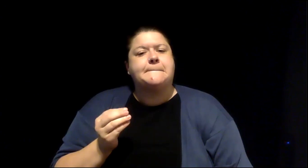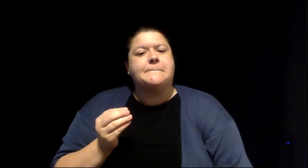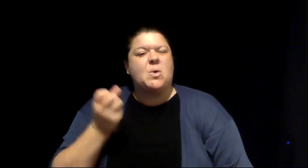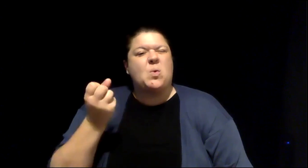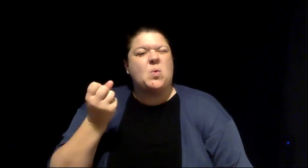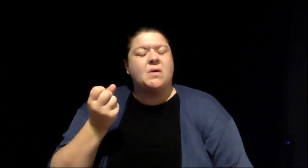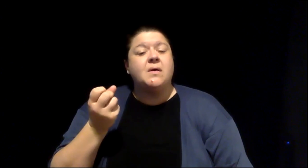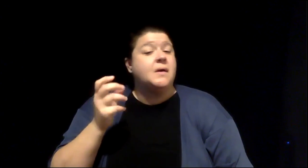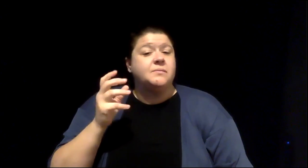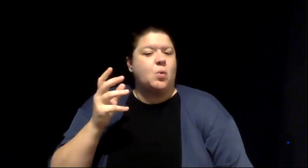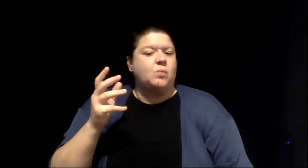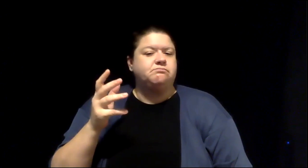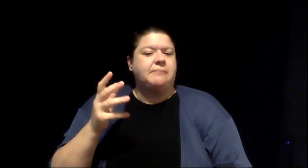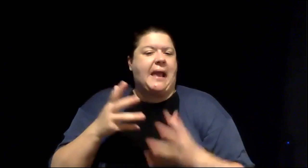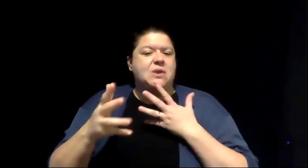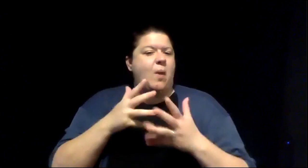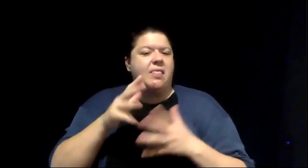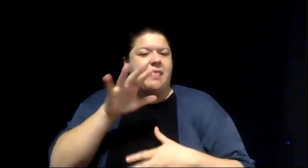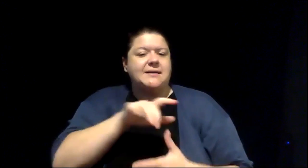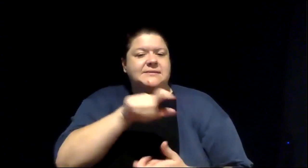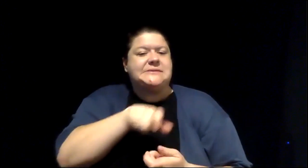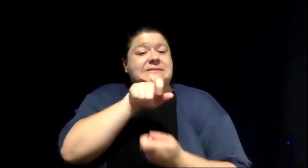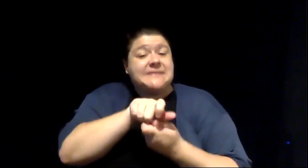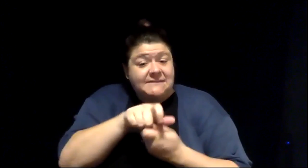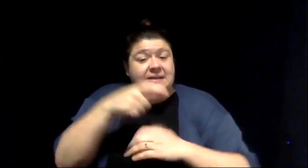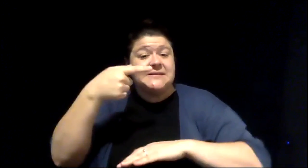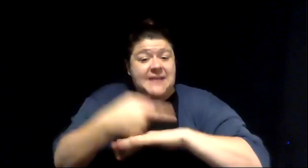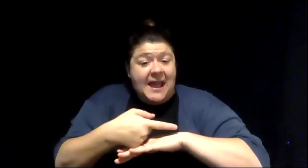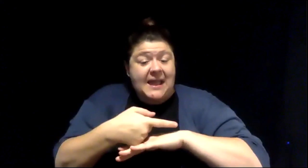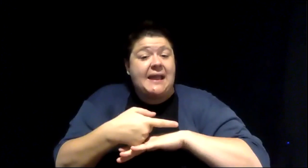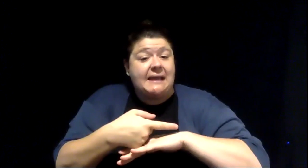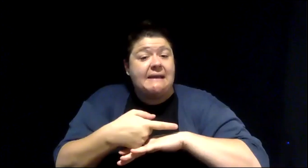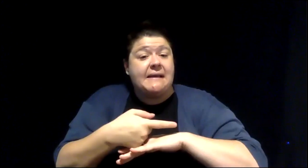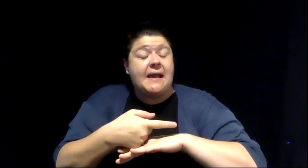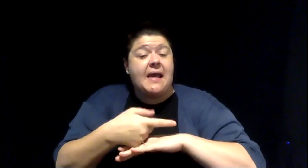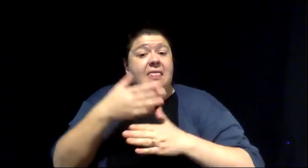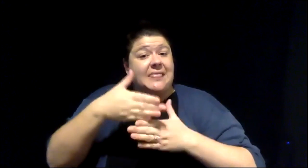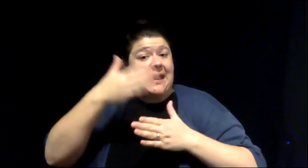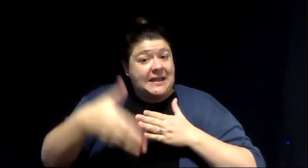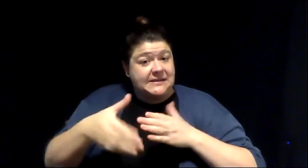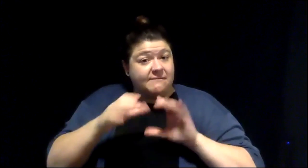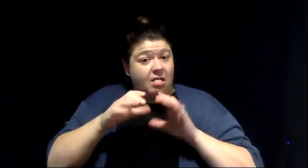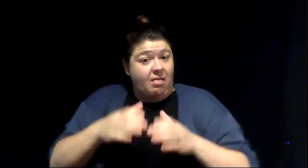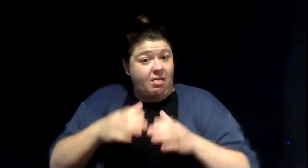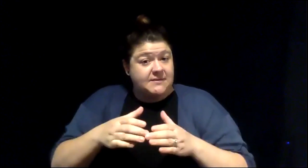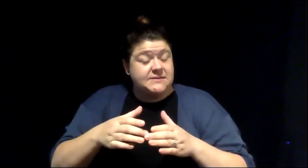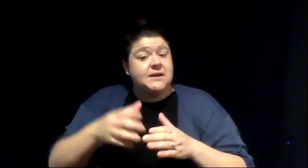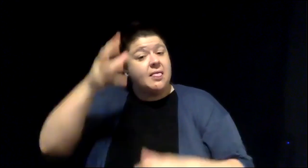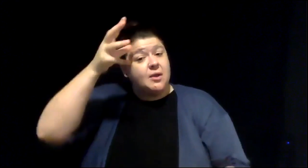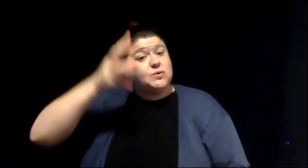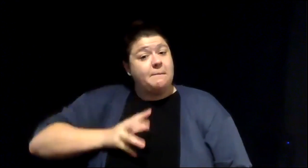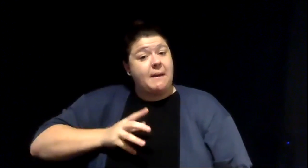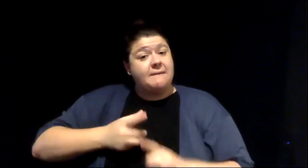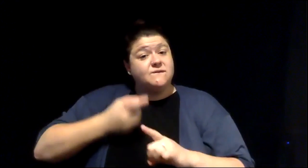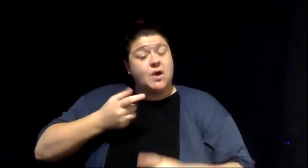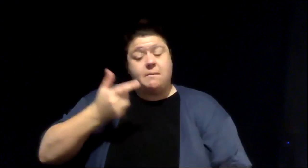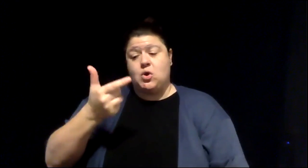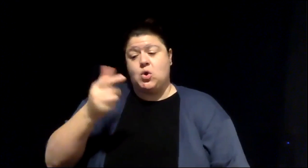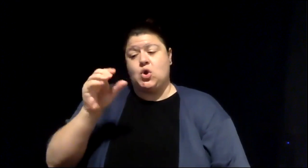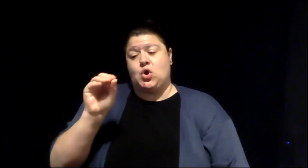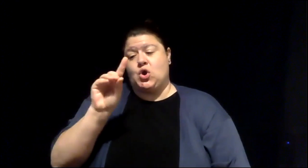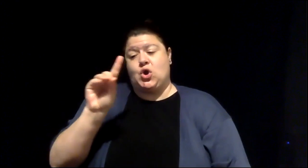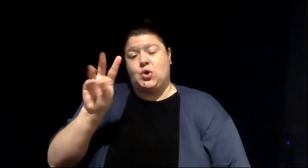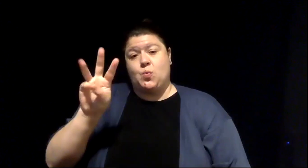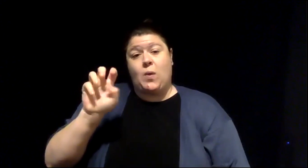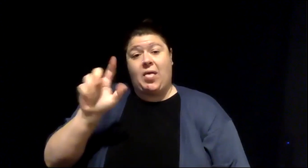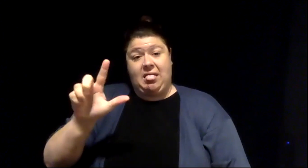so anyway, on that particular day, after the end of the class, there is a gentleman from the Goodwill Industries of Oregon,